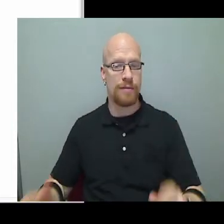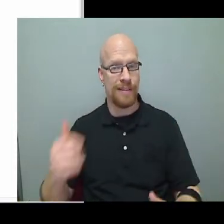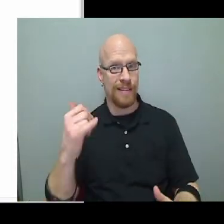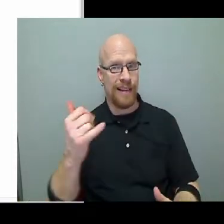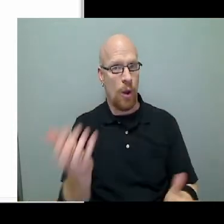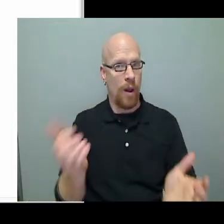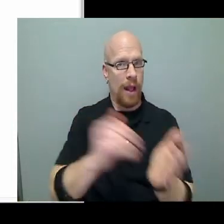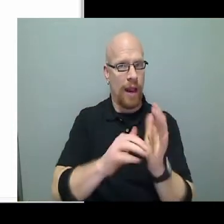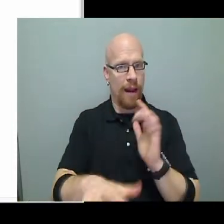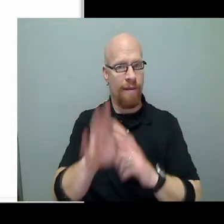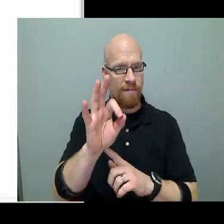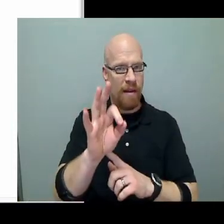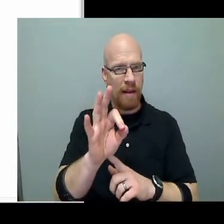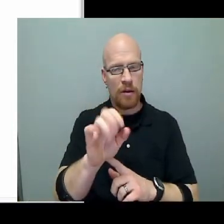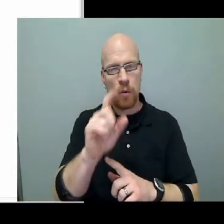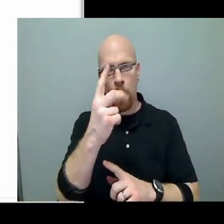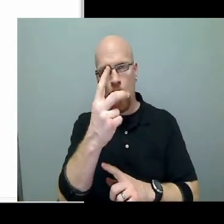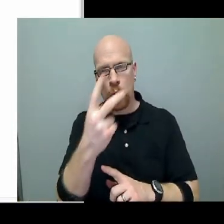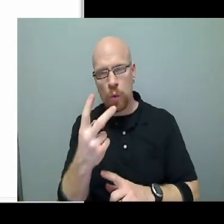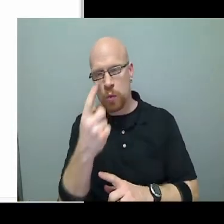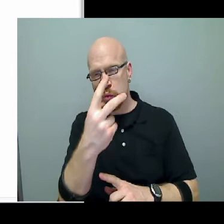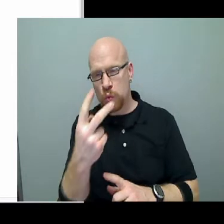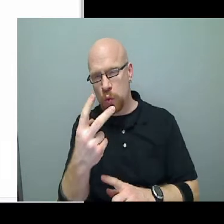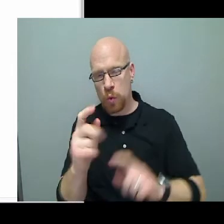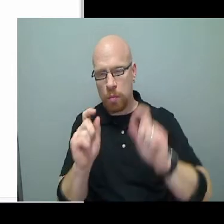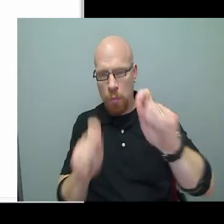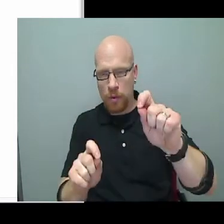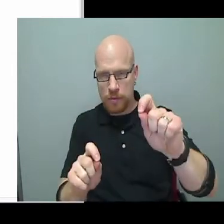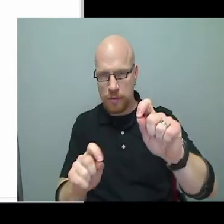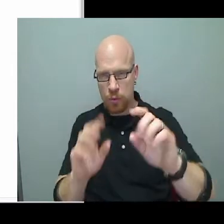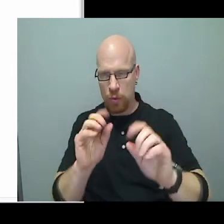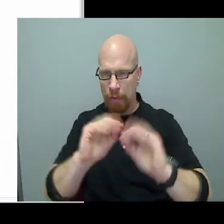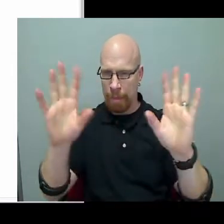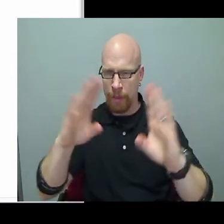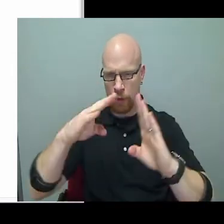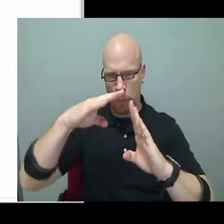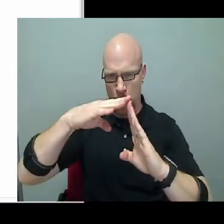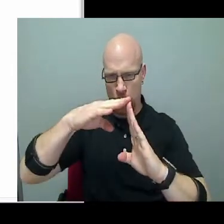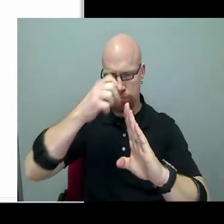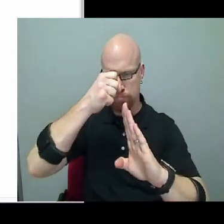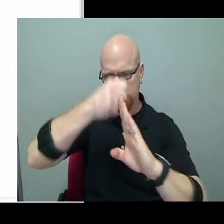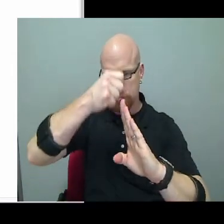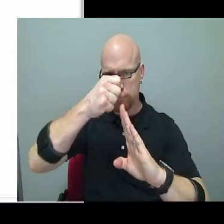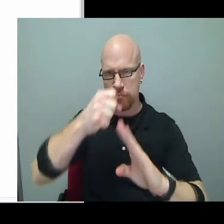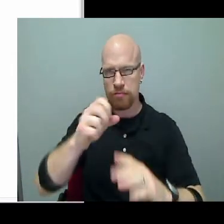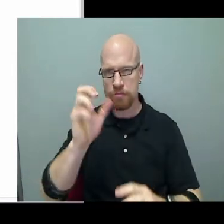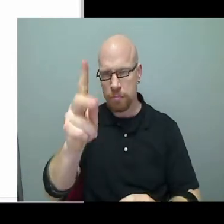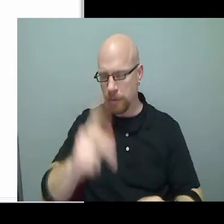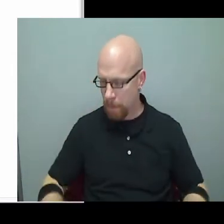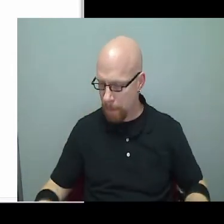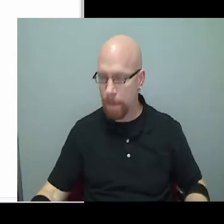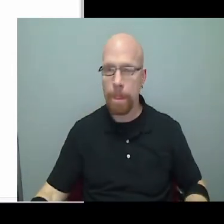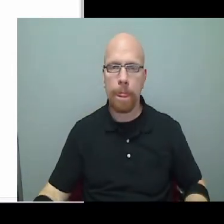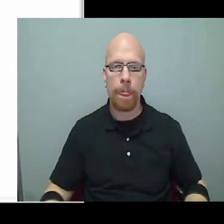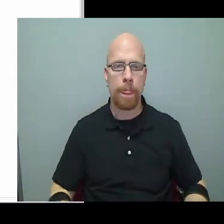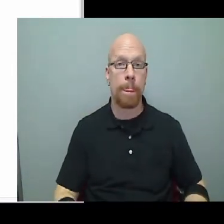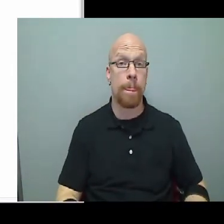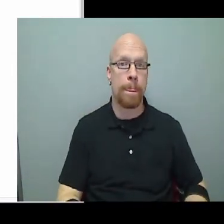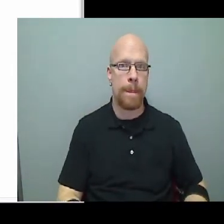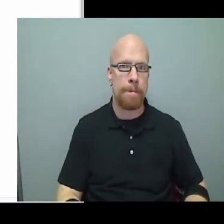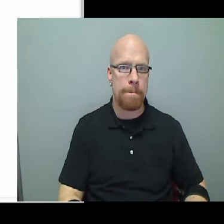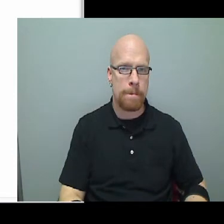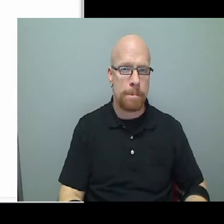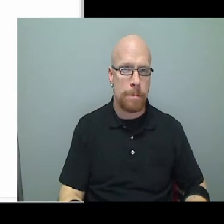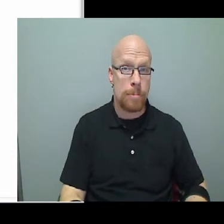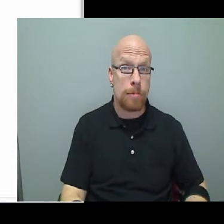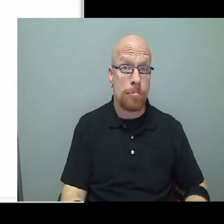Again, we need to find 1 or 2 points, 1 or 2 places on the graph where this line crosses through